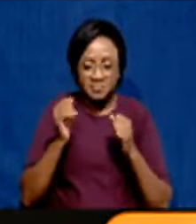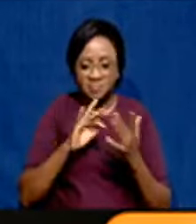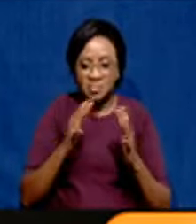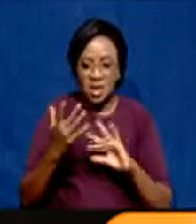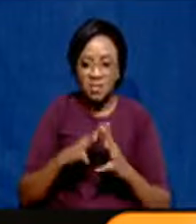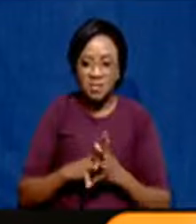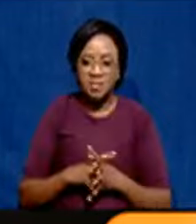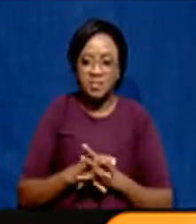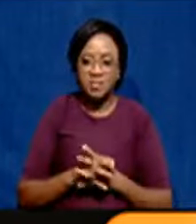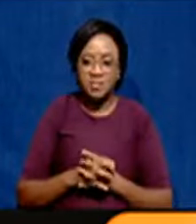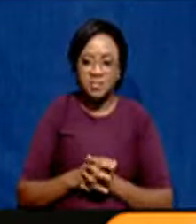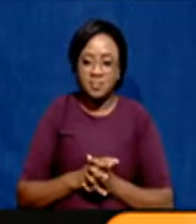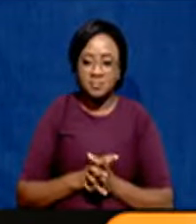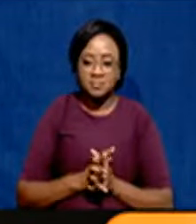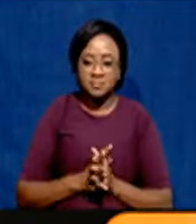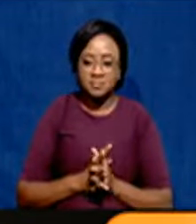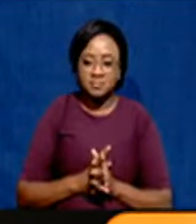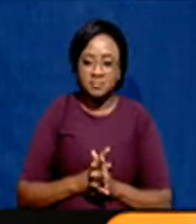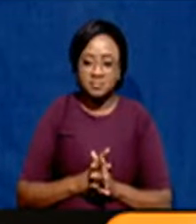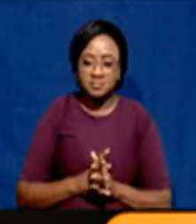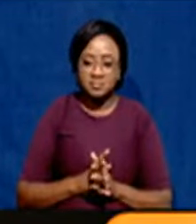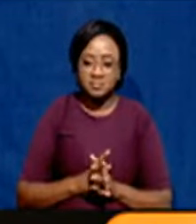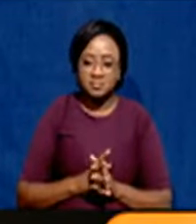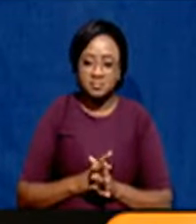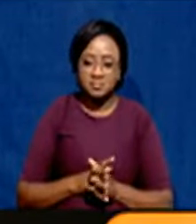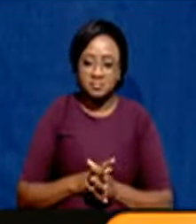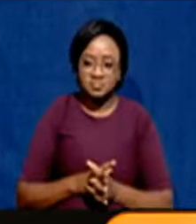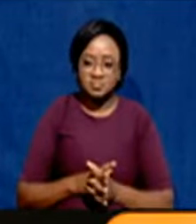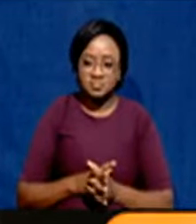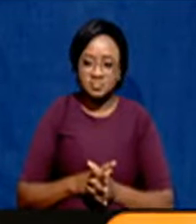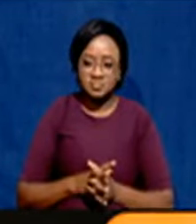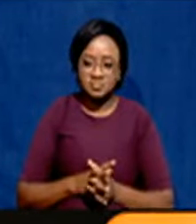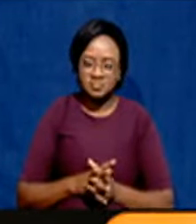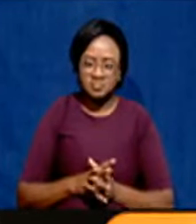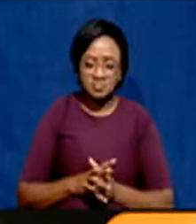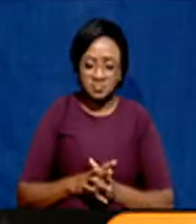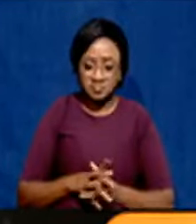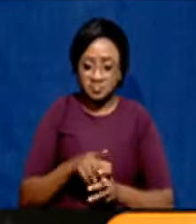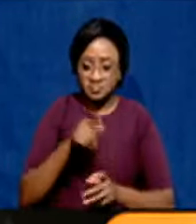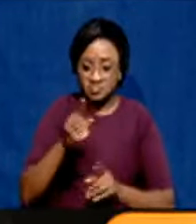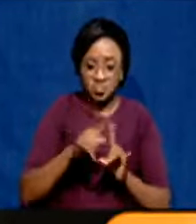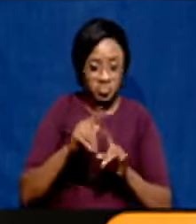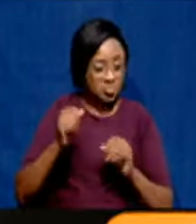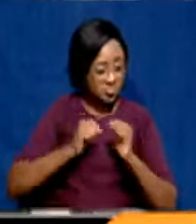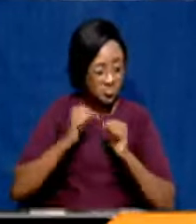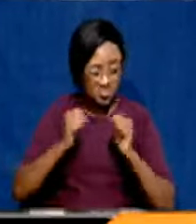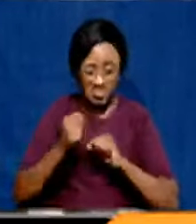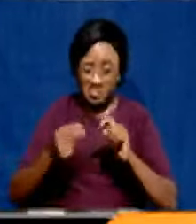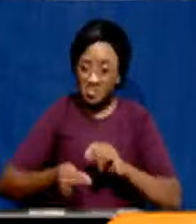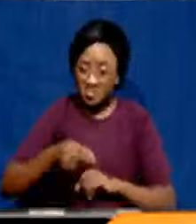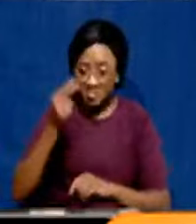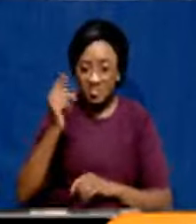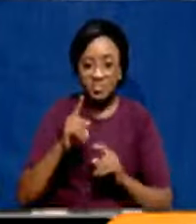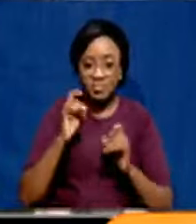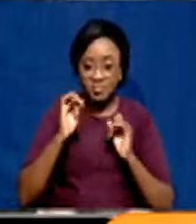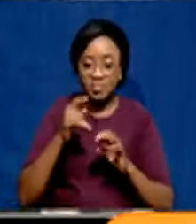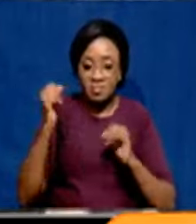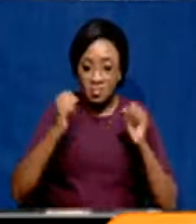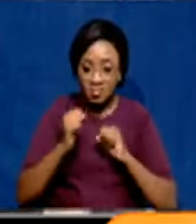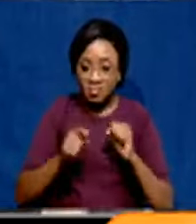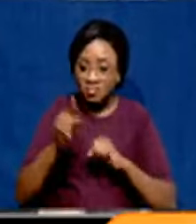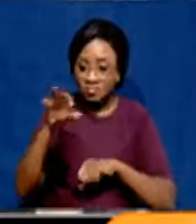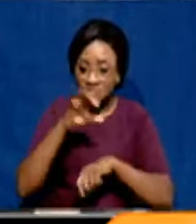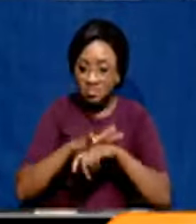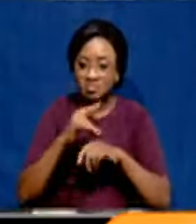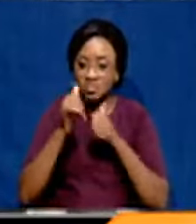So Rotterdam is, some parts of that course are below sea level, and he trains in high altitude, and in high altitude is able to clock those good